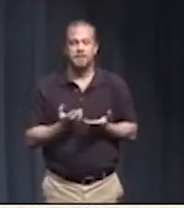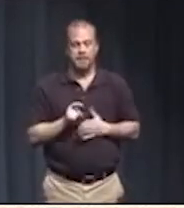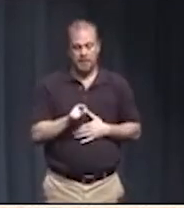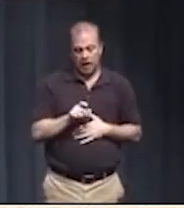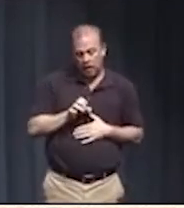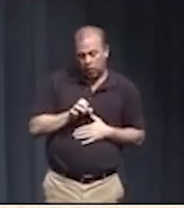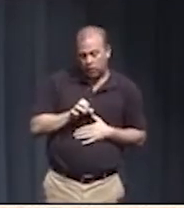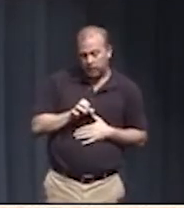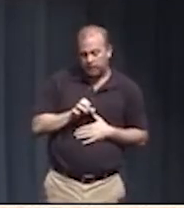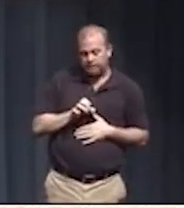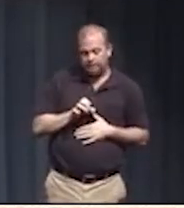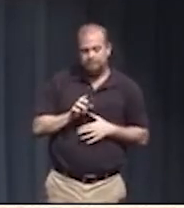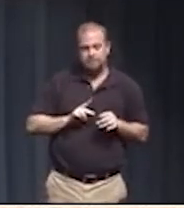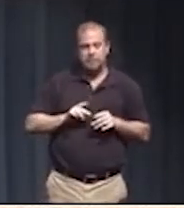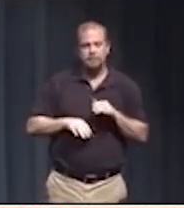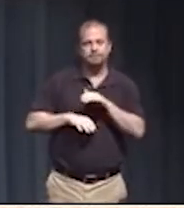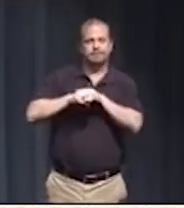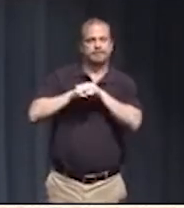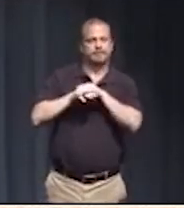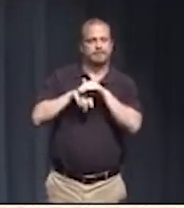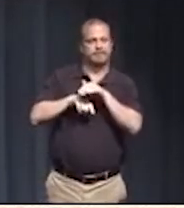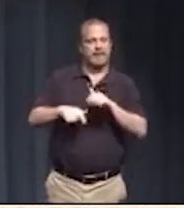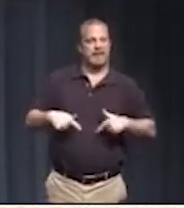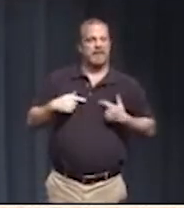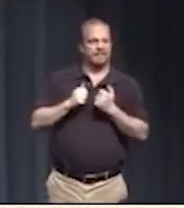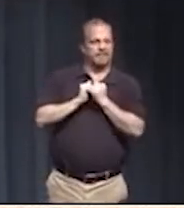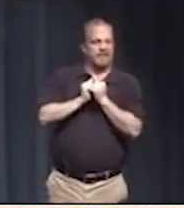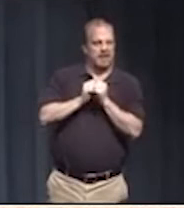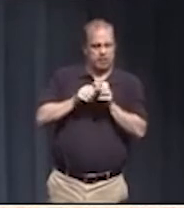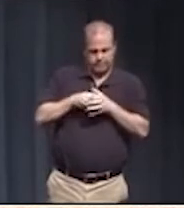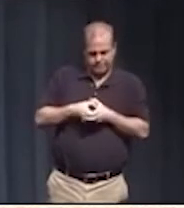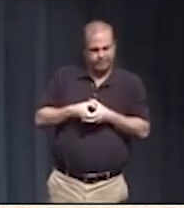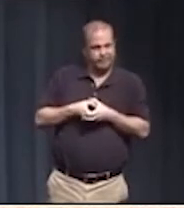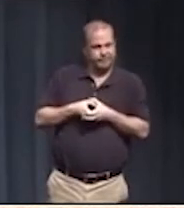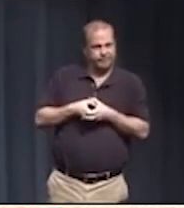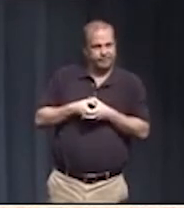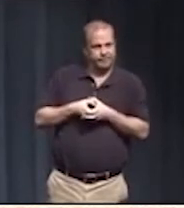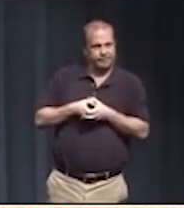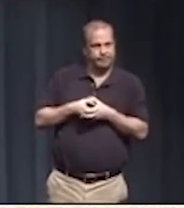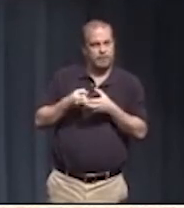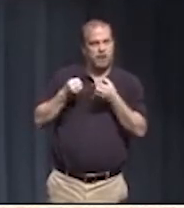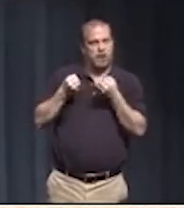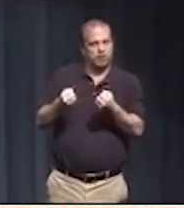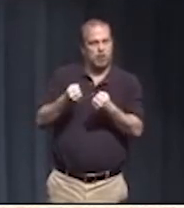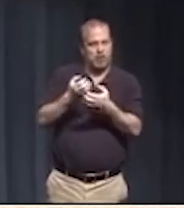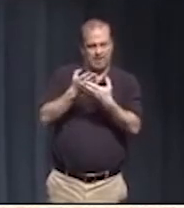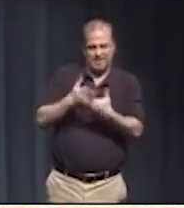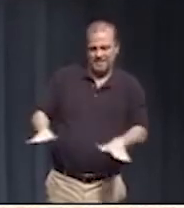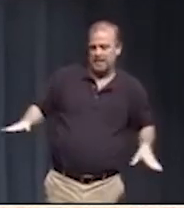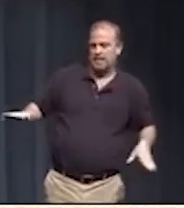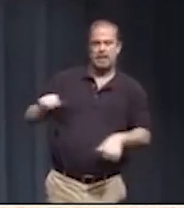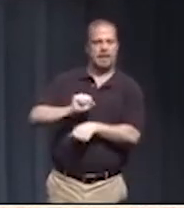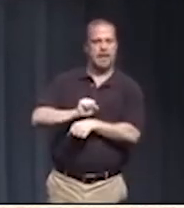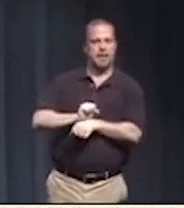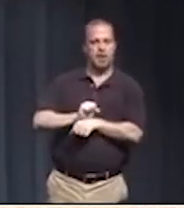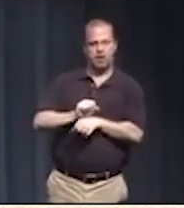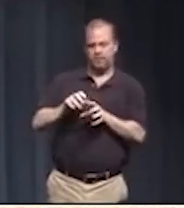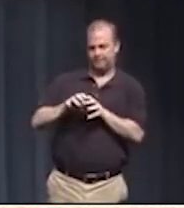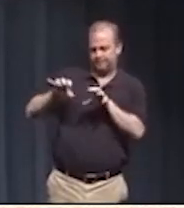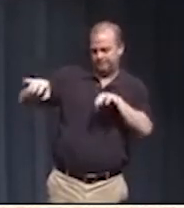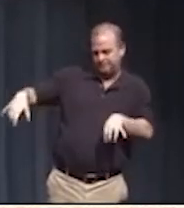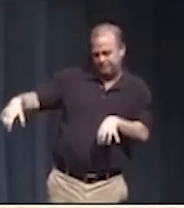at most that lived together. There was a very strong division of labor. Typically